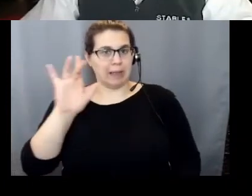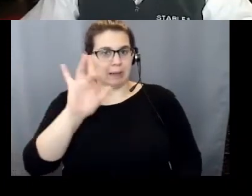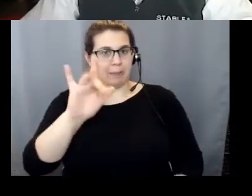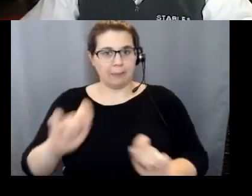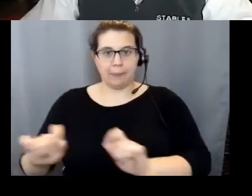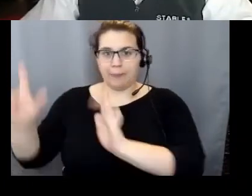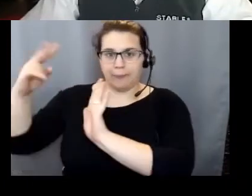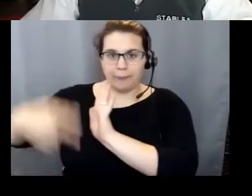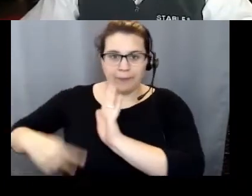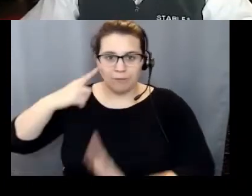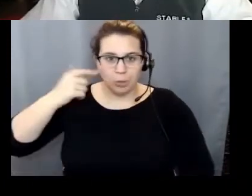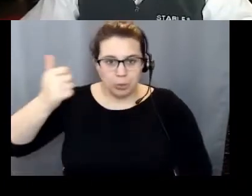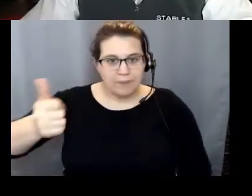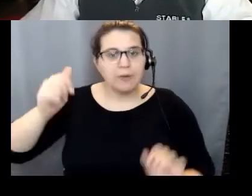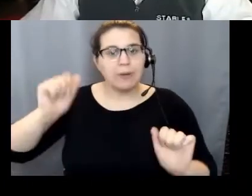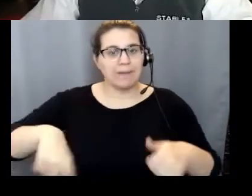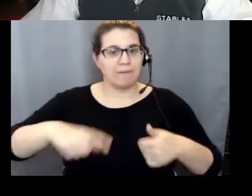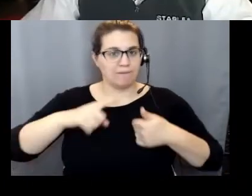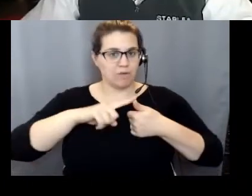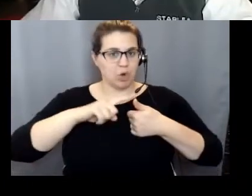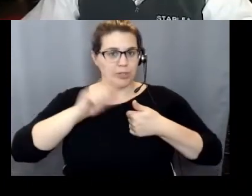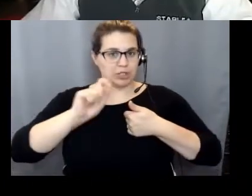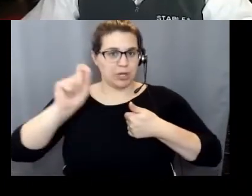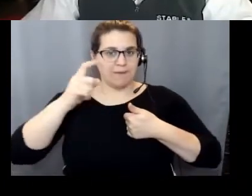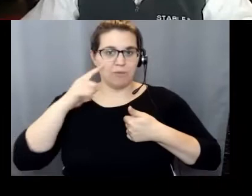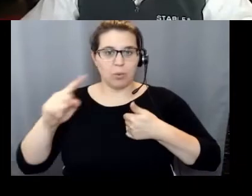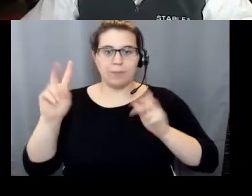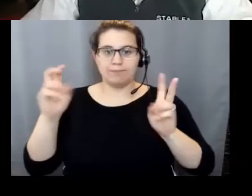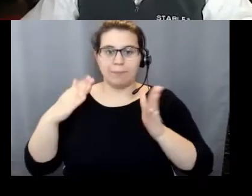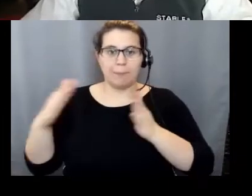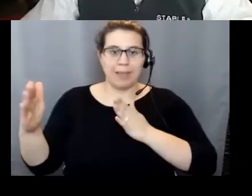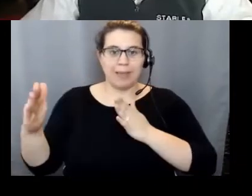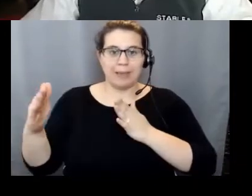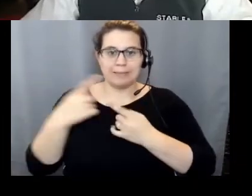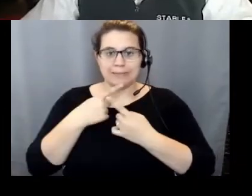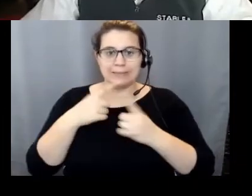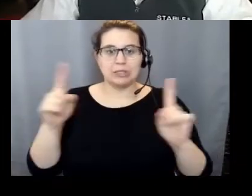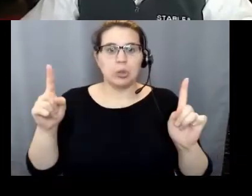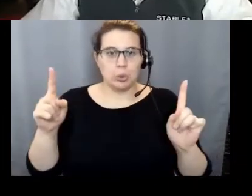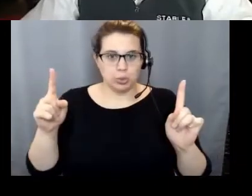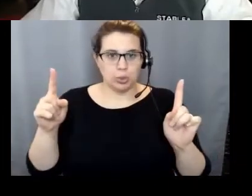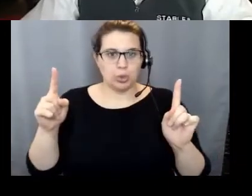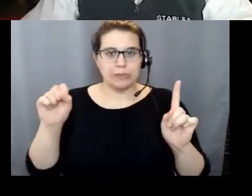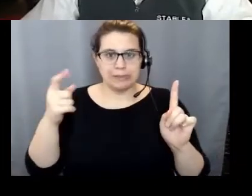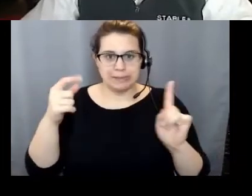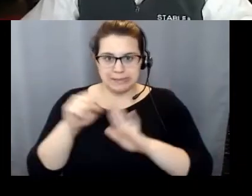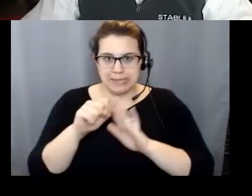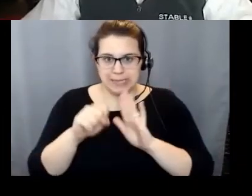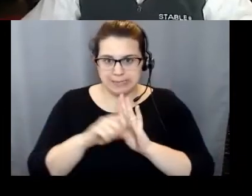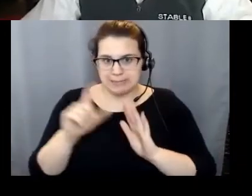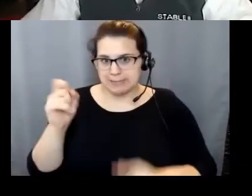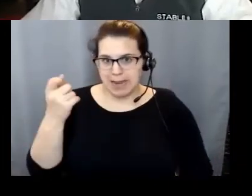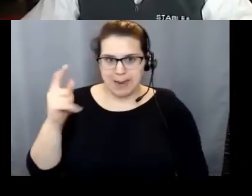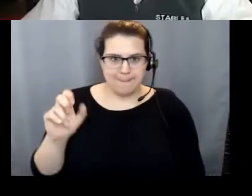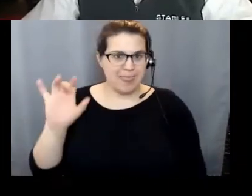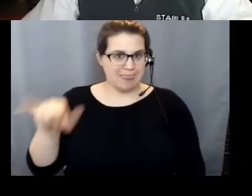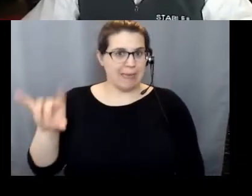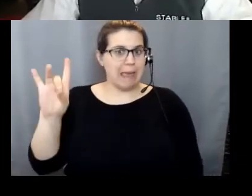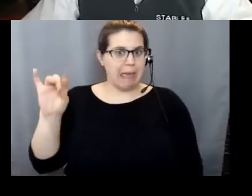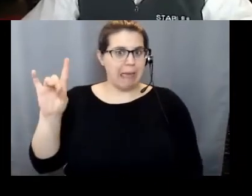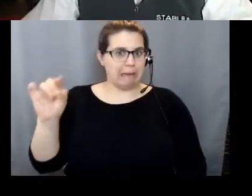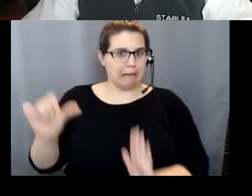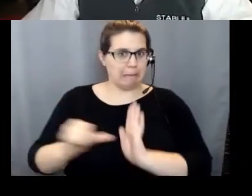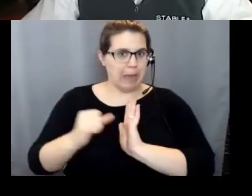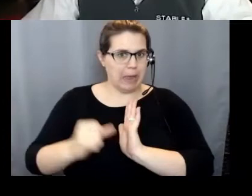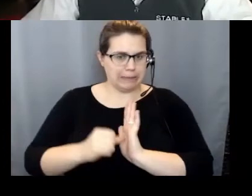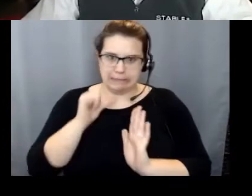see them. The first one is for our plan disclosure statement. That is actually about an 80-page document, so not light reading, but goes